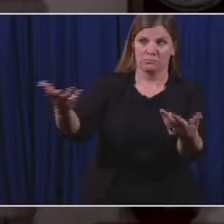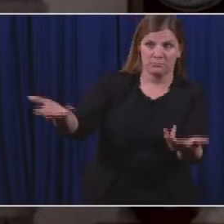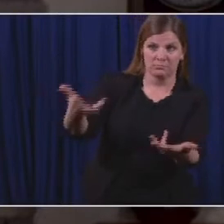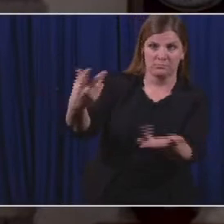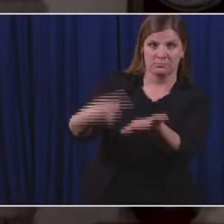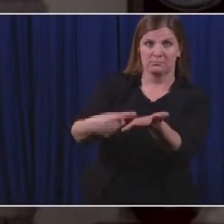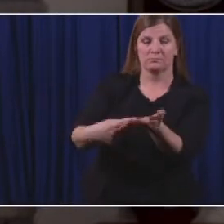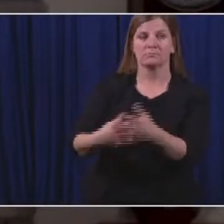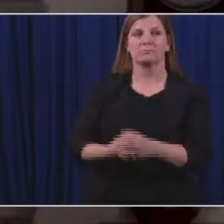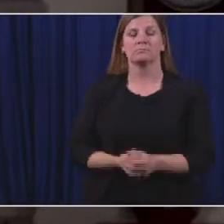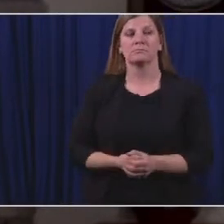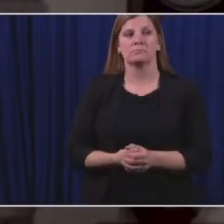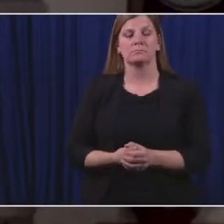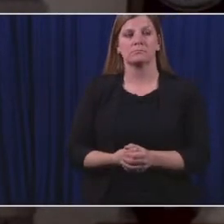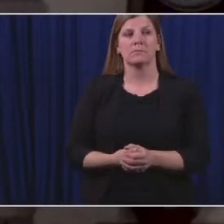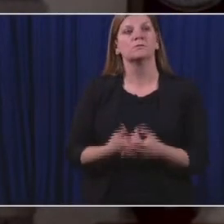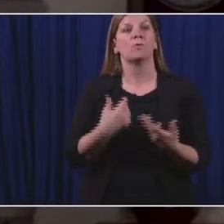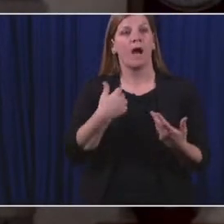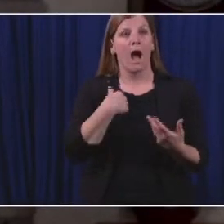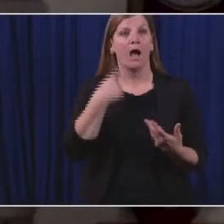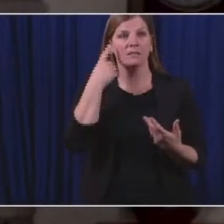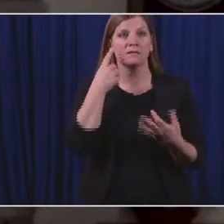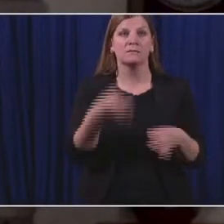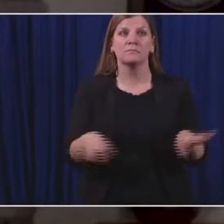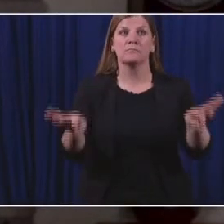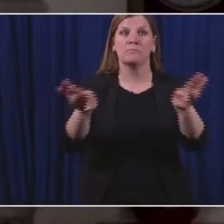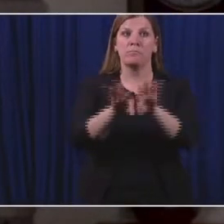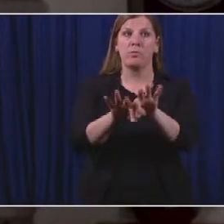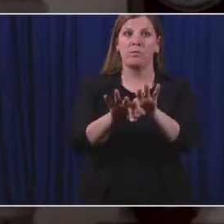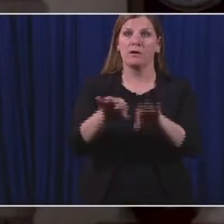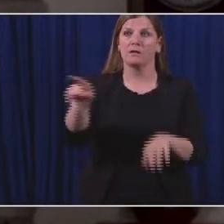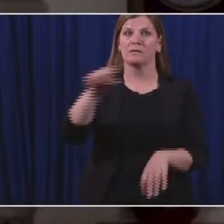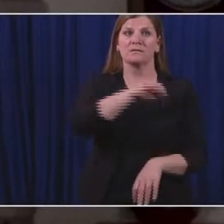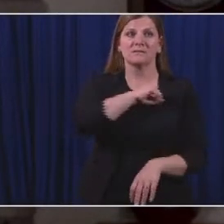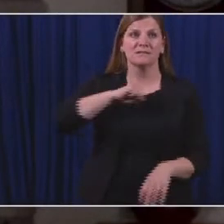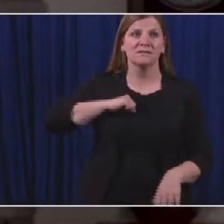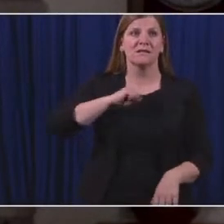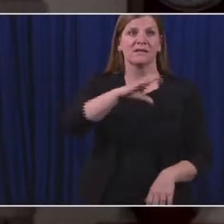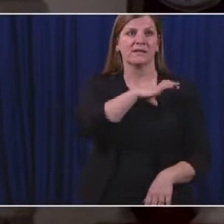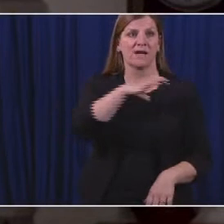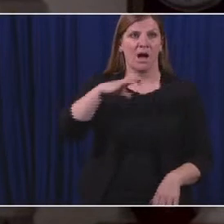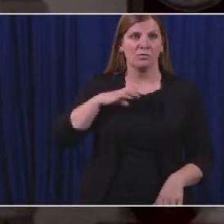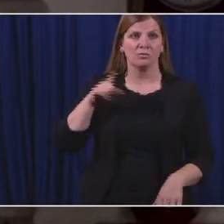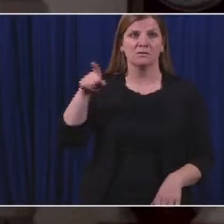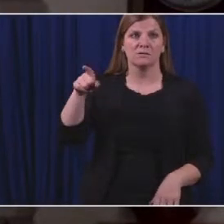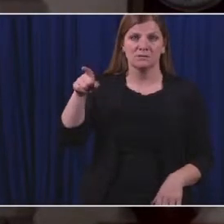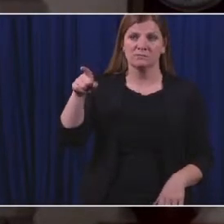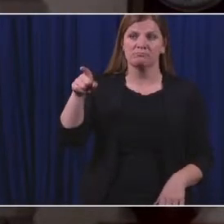that it's very important for the legislature to look at